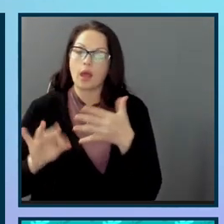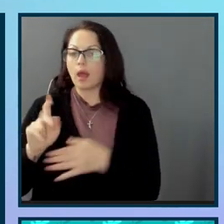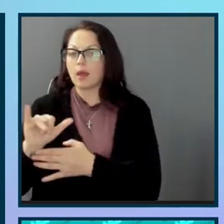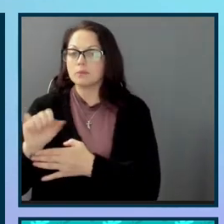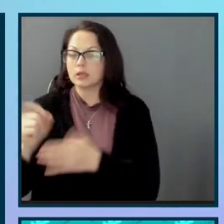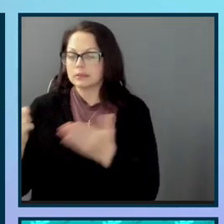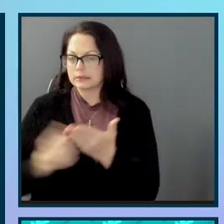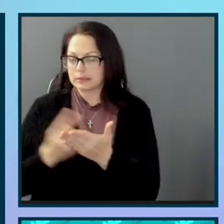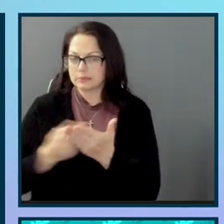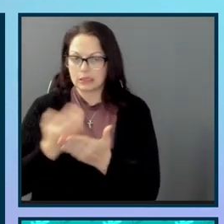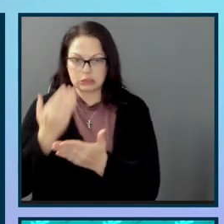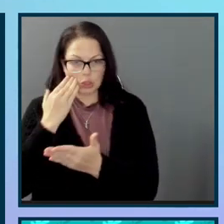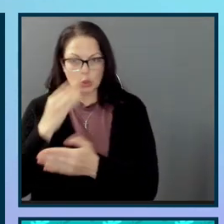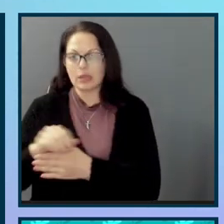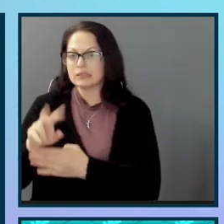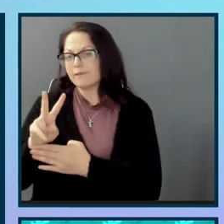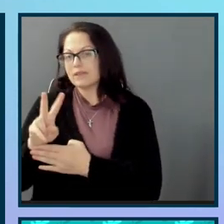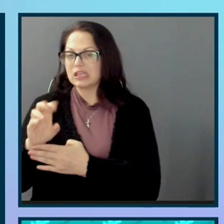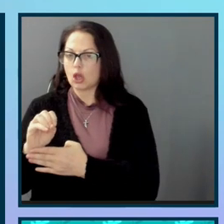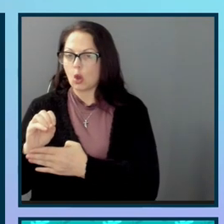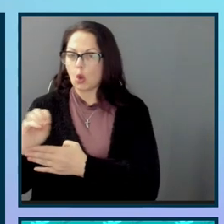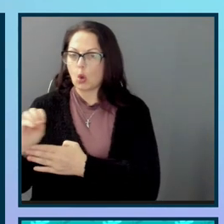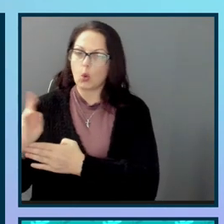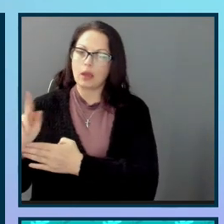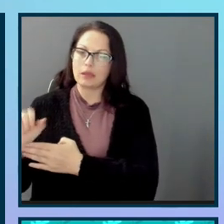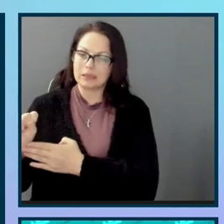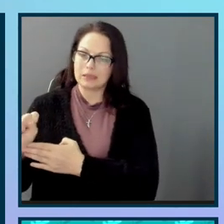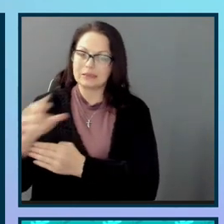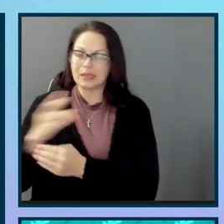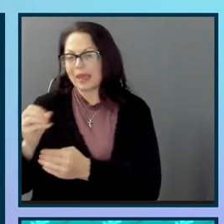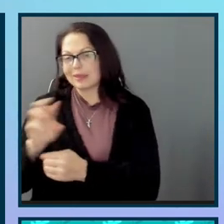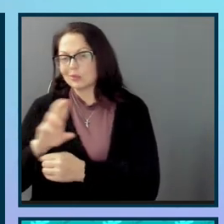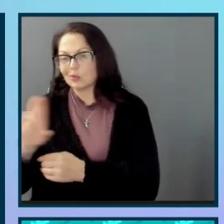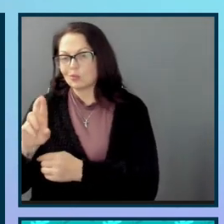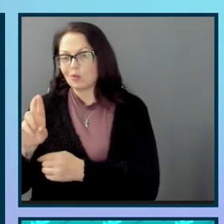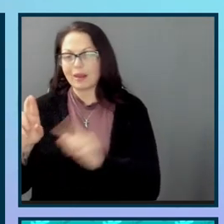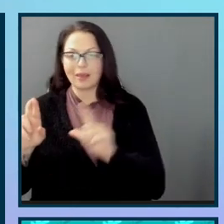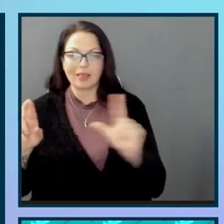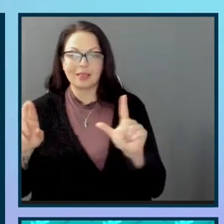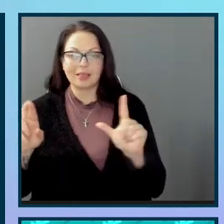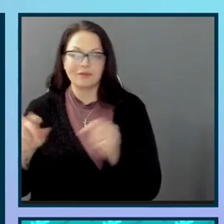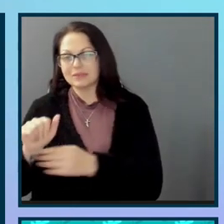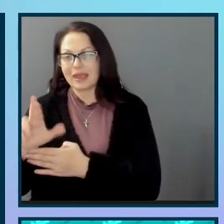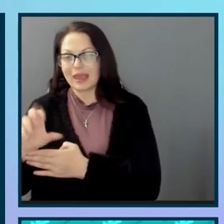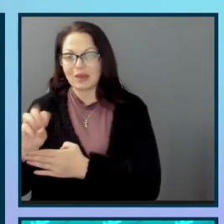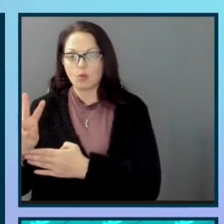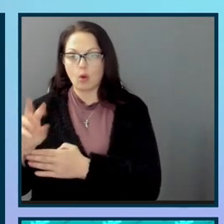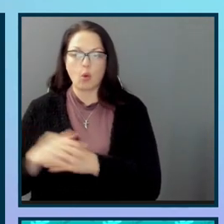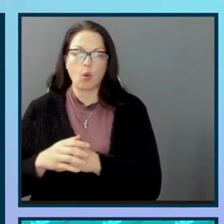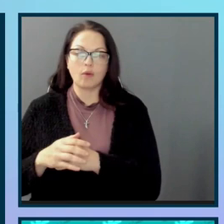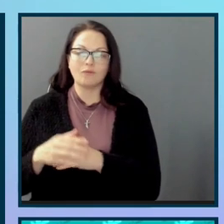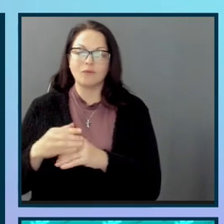as VoiceOver keys or VO keys, and the right left arrow to move to the next and previous element.